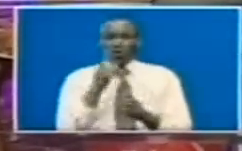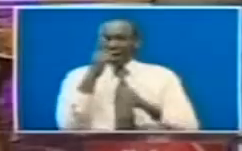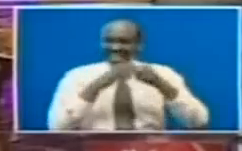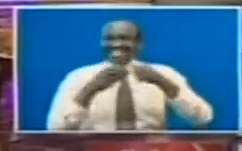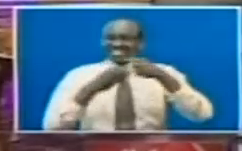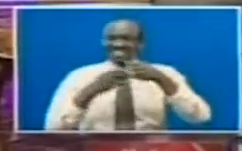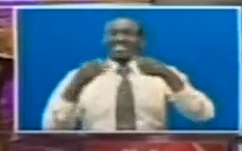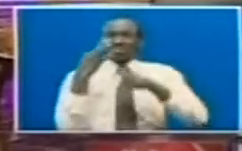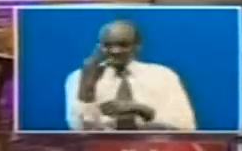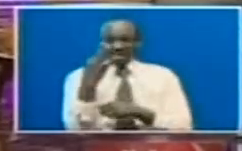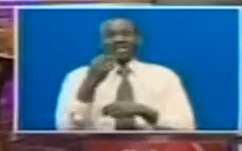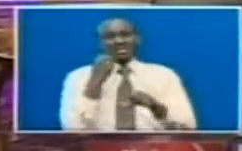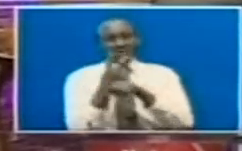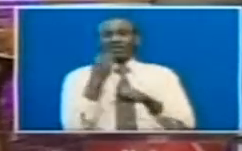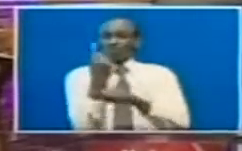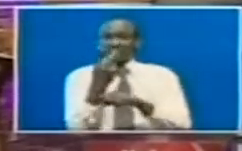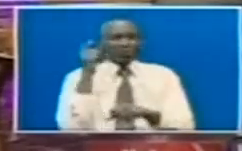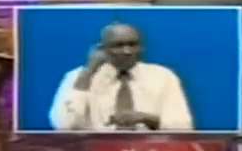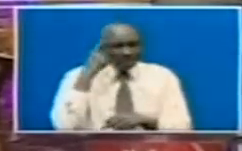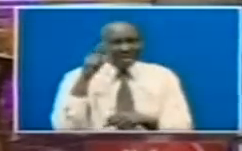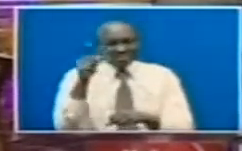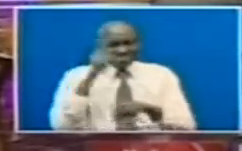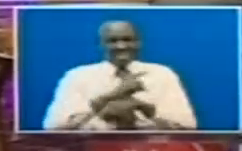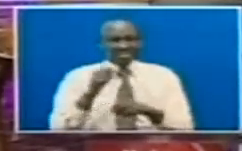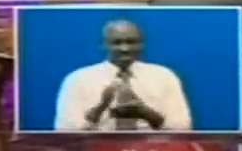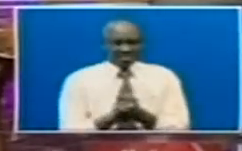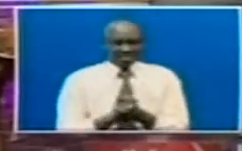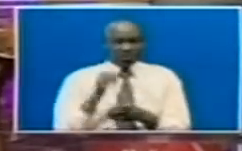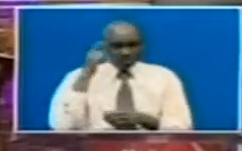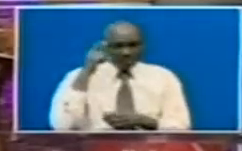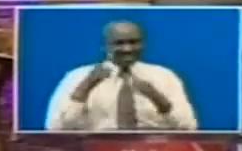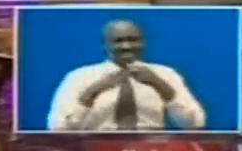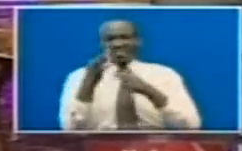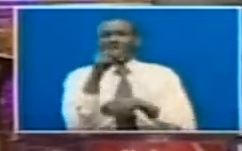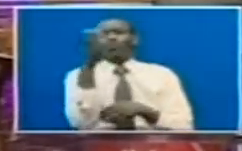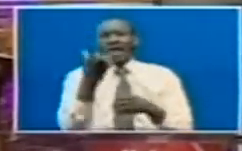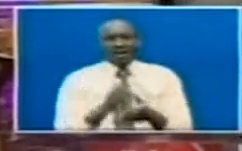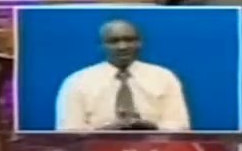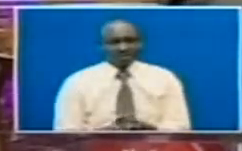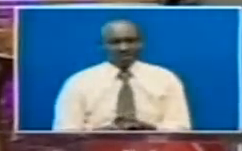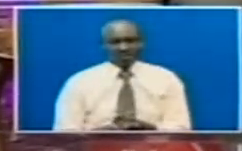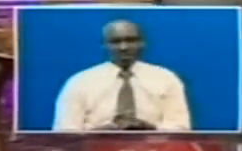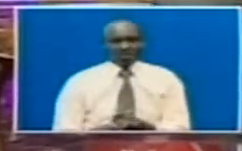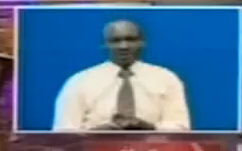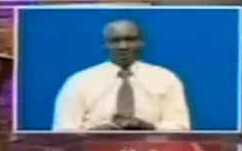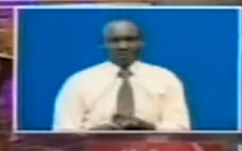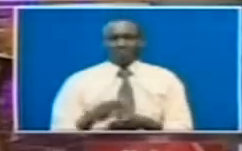1963, December 12th. Do you remember? Unaikumbuka? 1963, ulikuwa wapi?